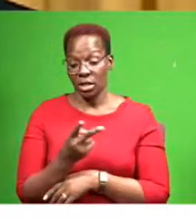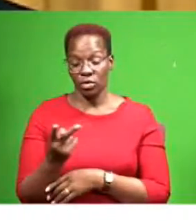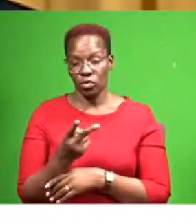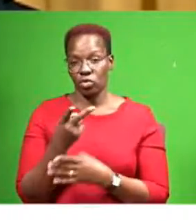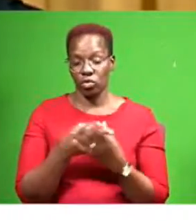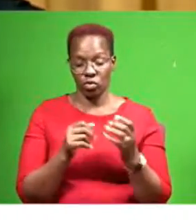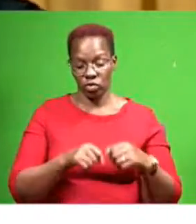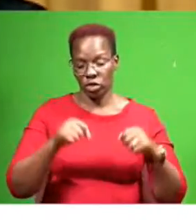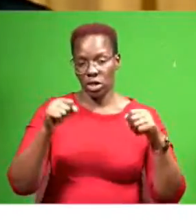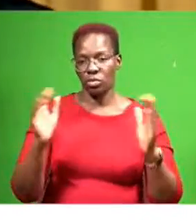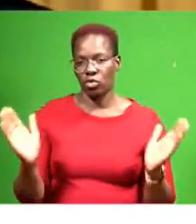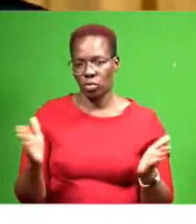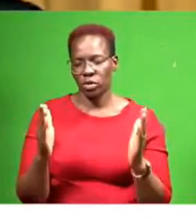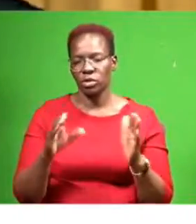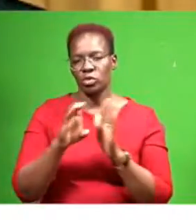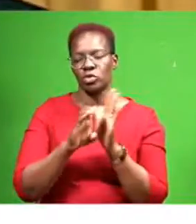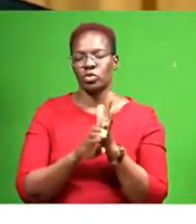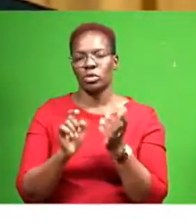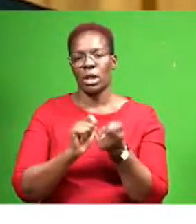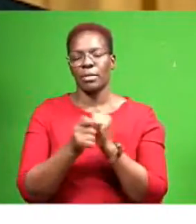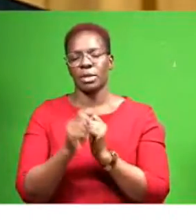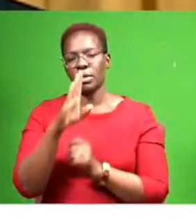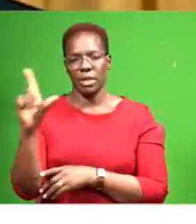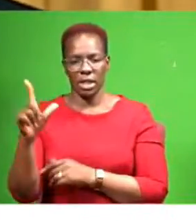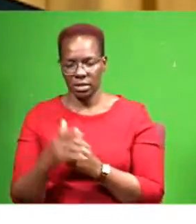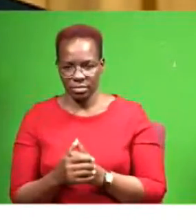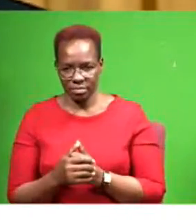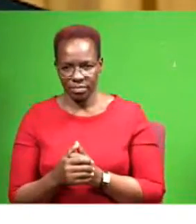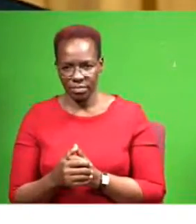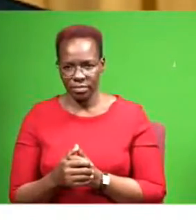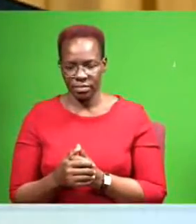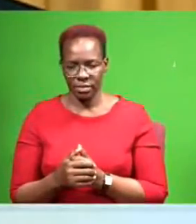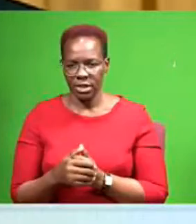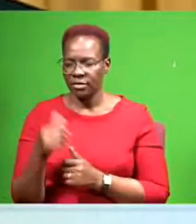were the promoters of the Constitutional Amendment Bill. In any case,